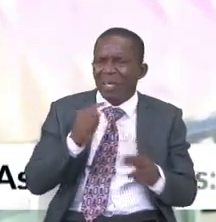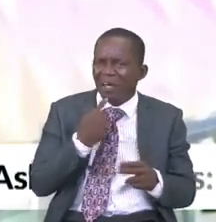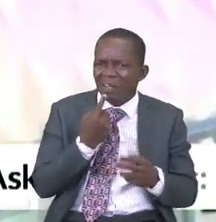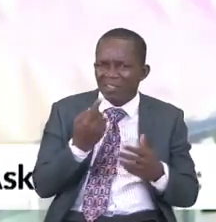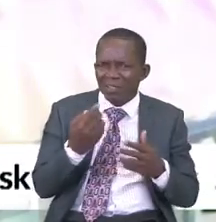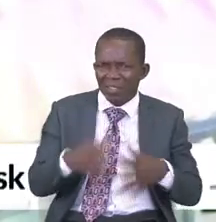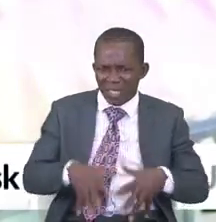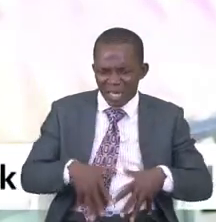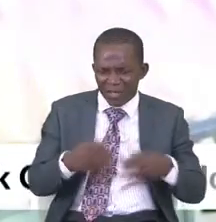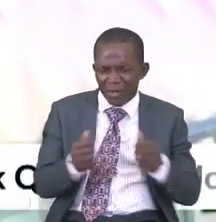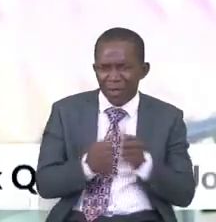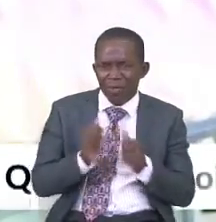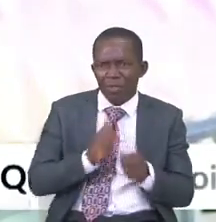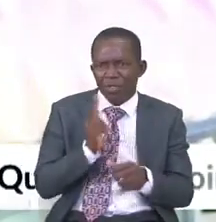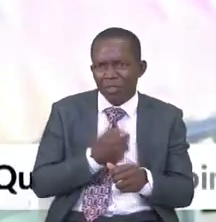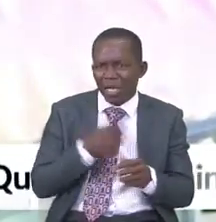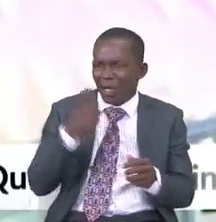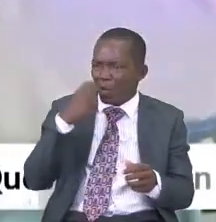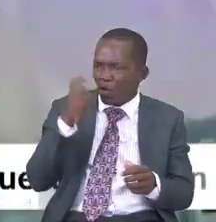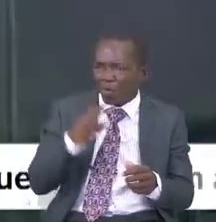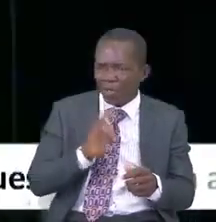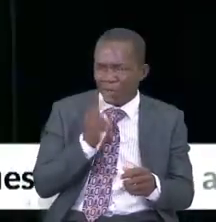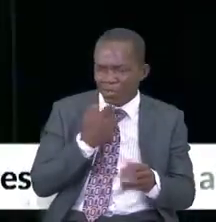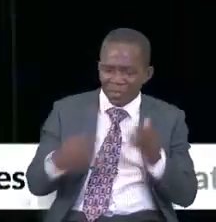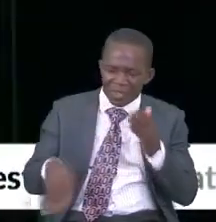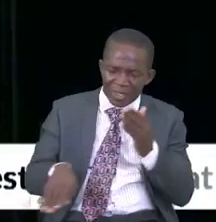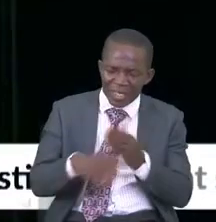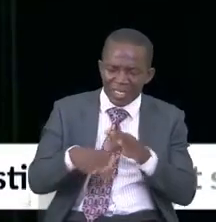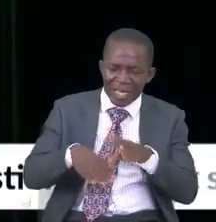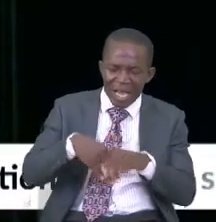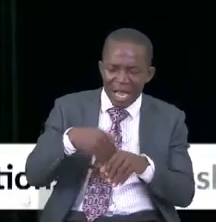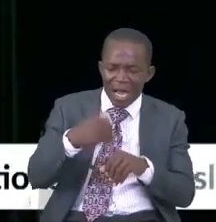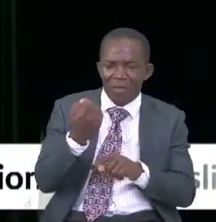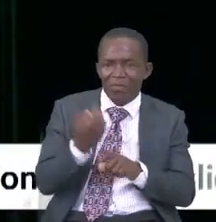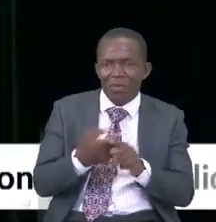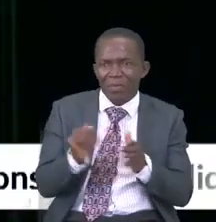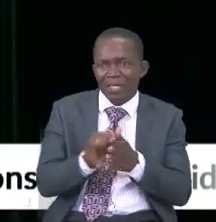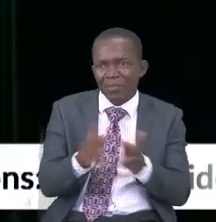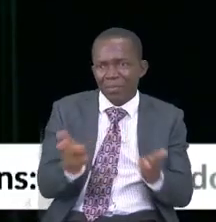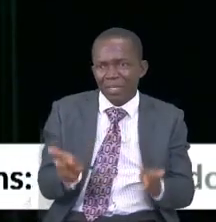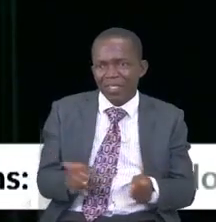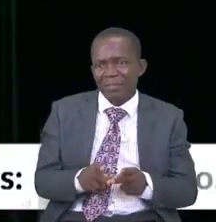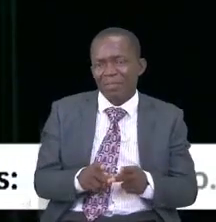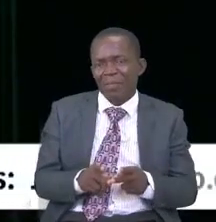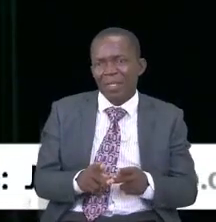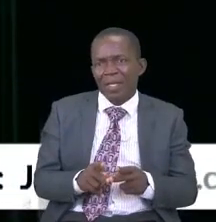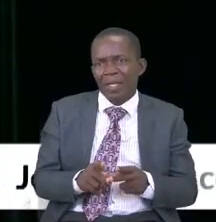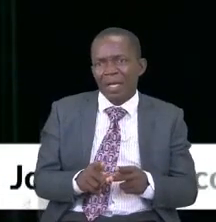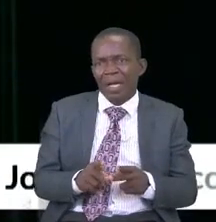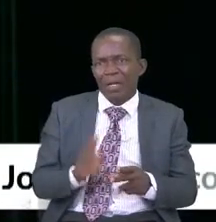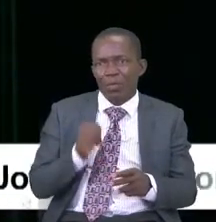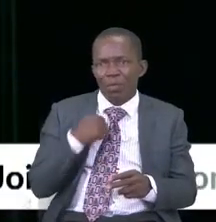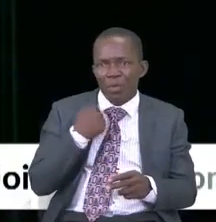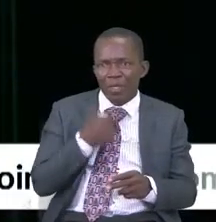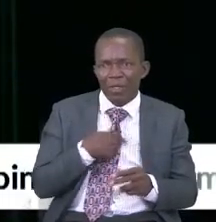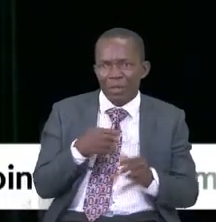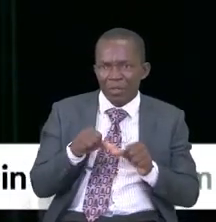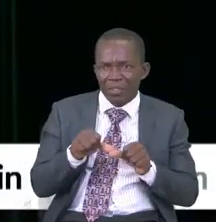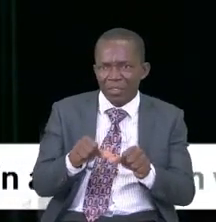place! Leave this place immediately!" And that minister did not break a sweat. I'm telling